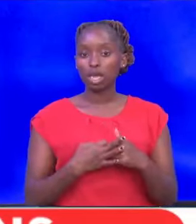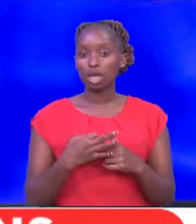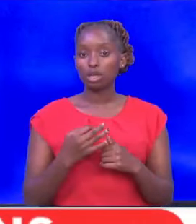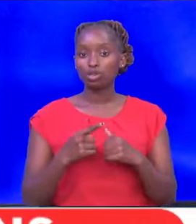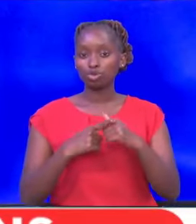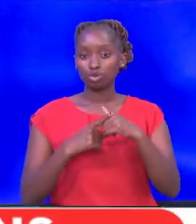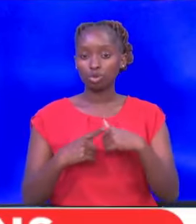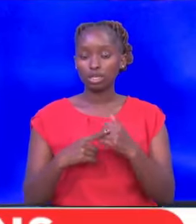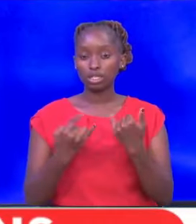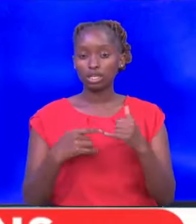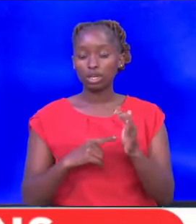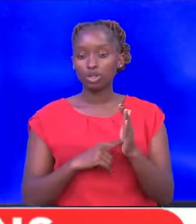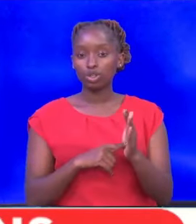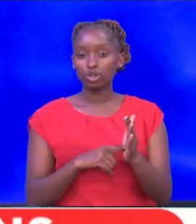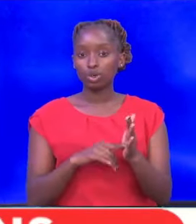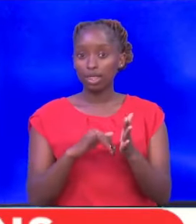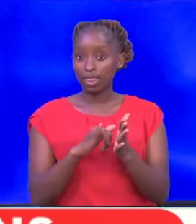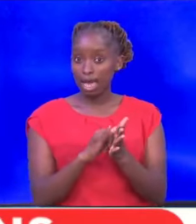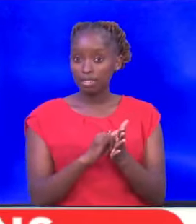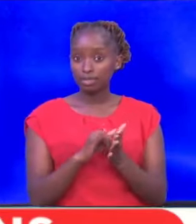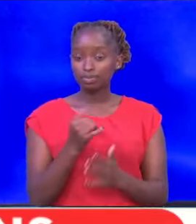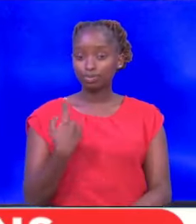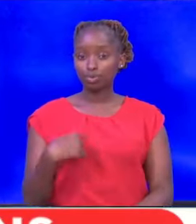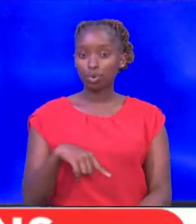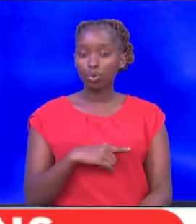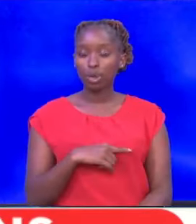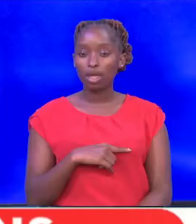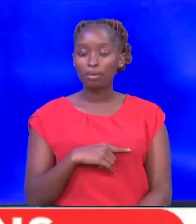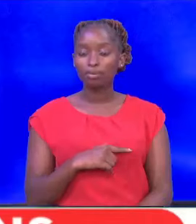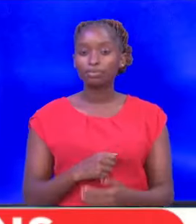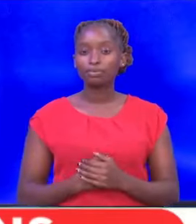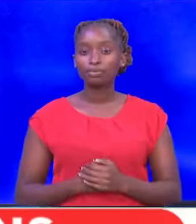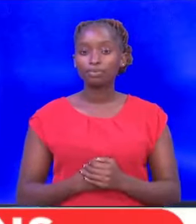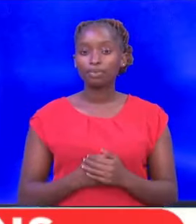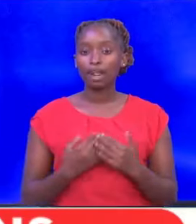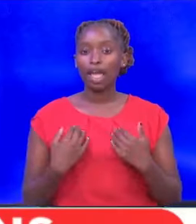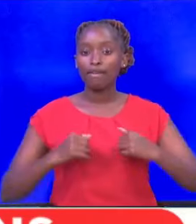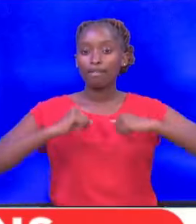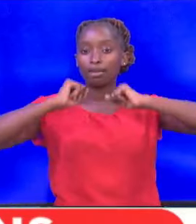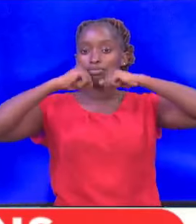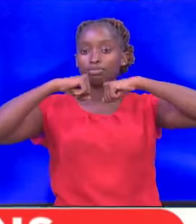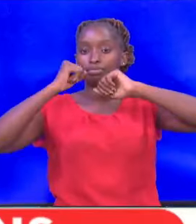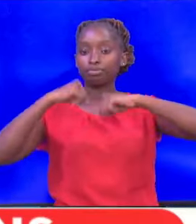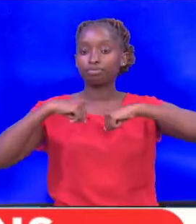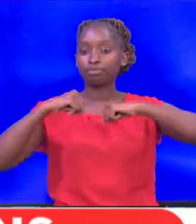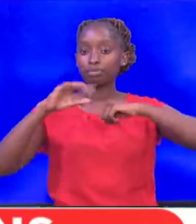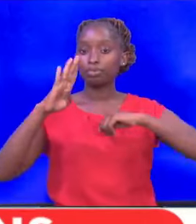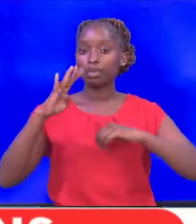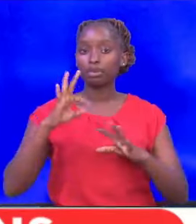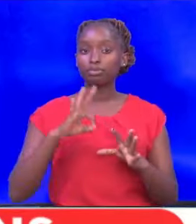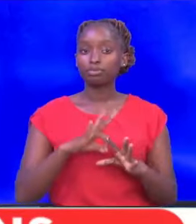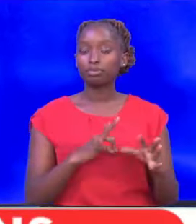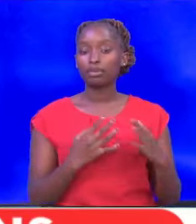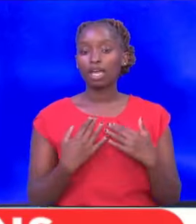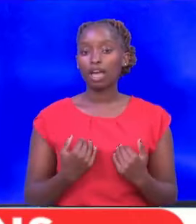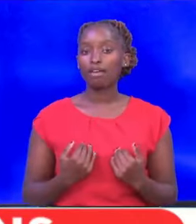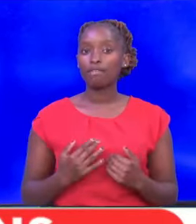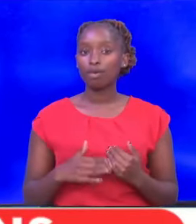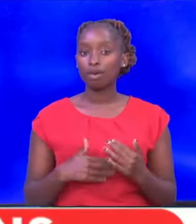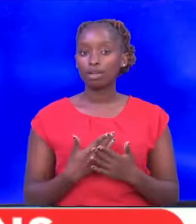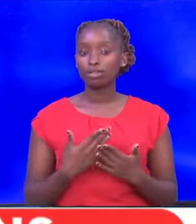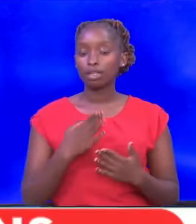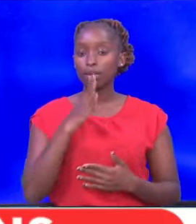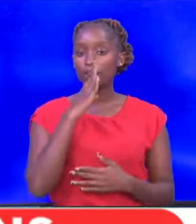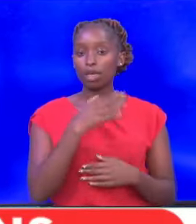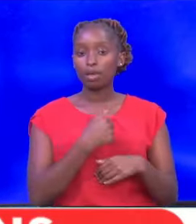And to demonstrate this, we have agreed by consensus that the election will be